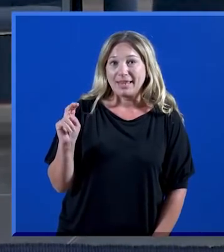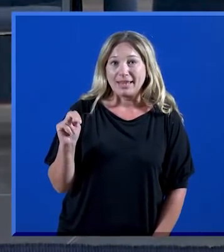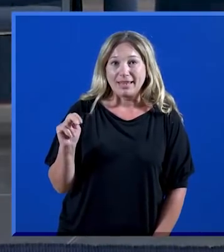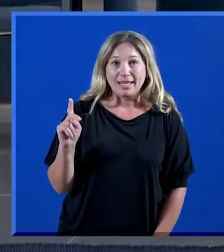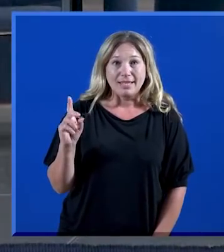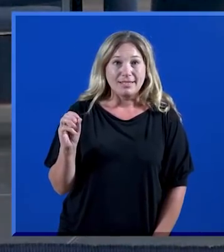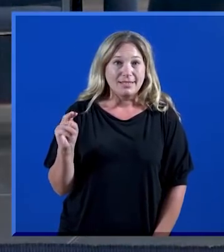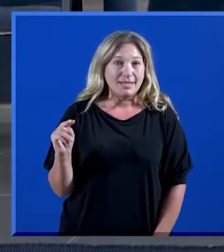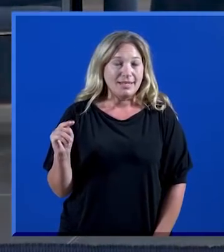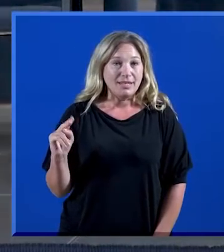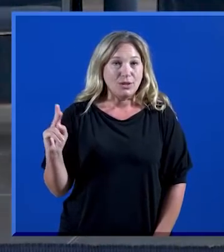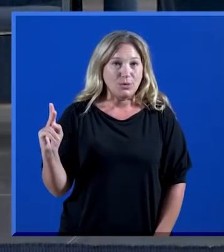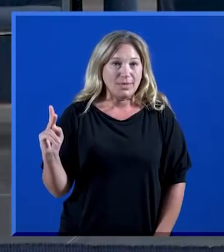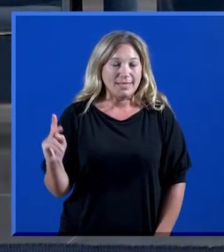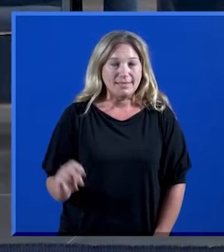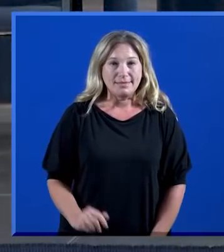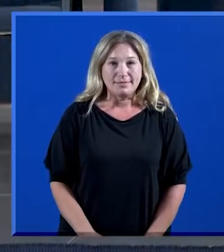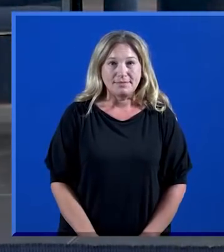Landon Kunis.